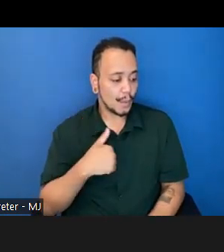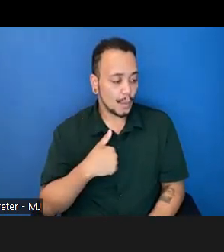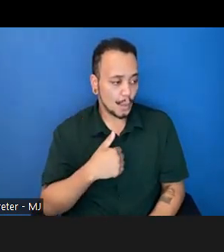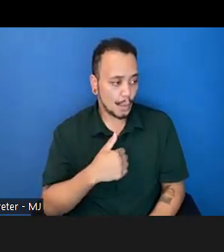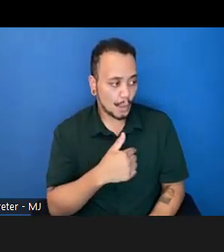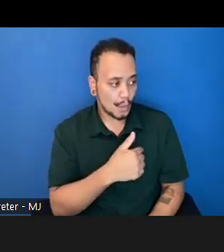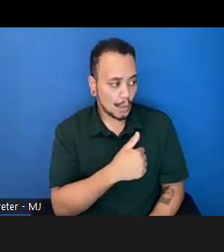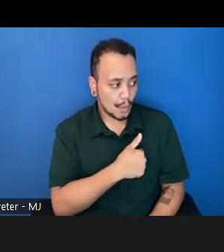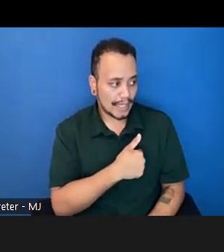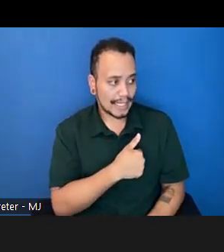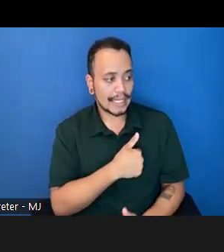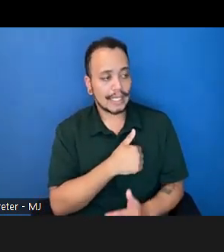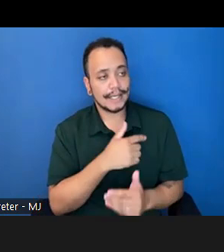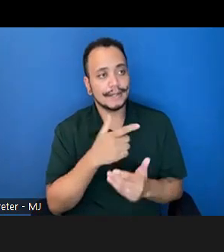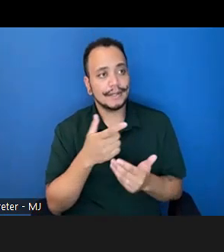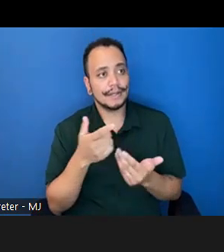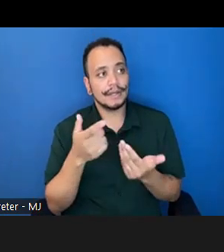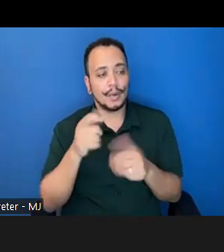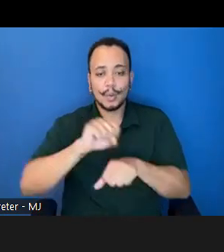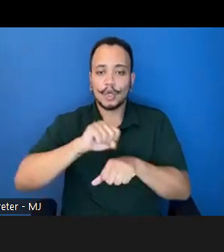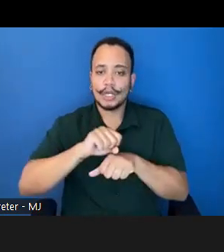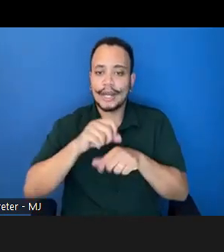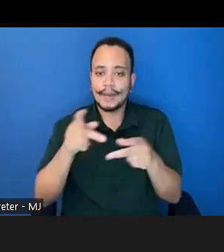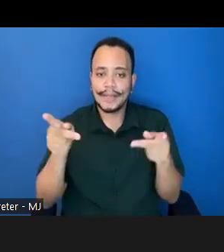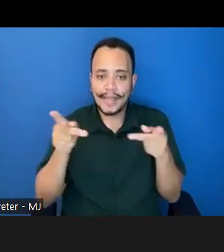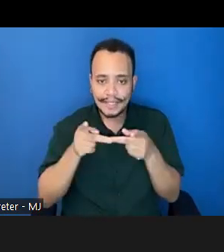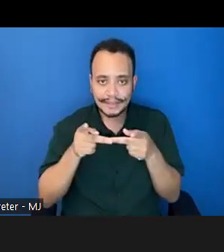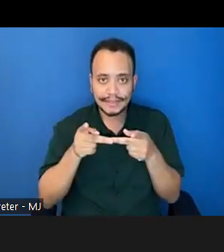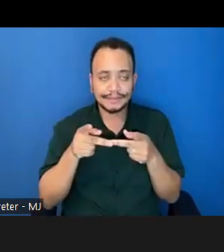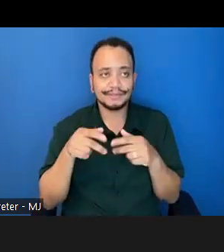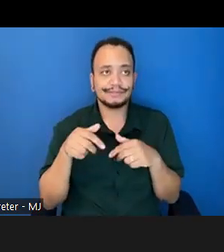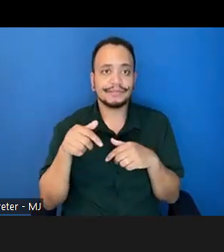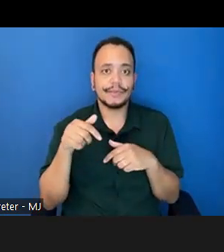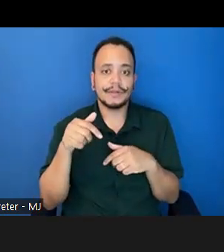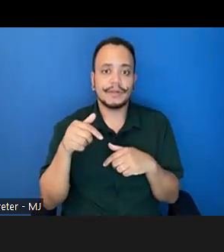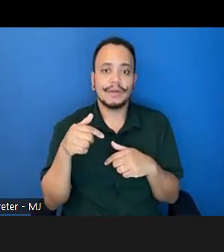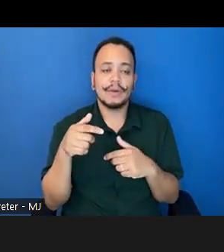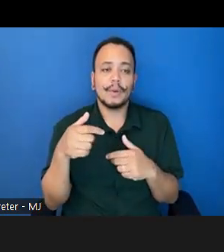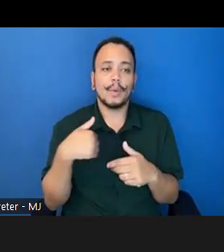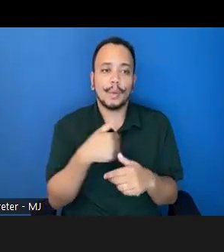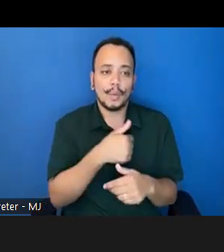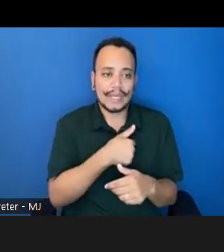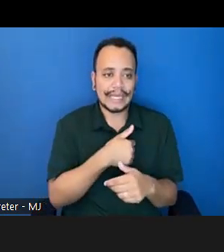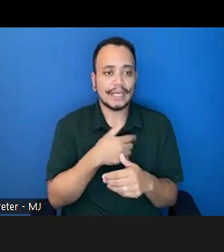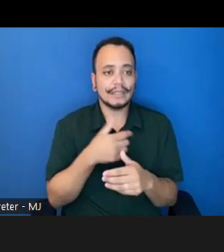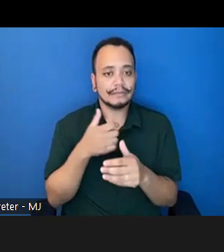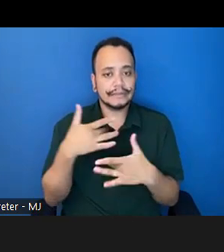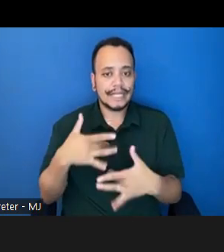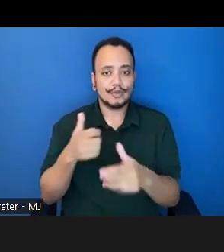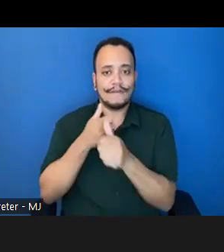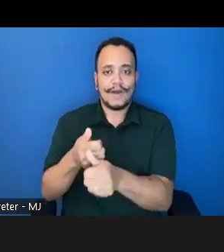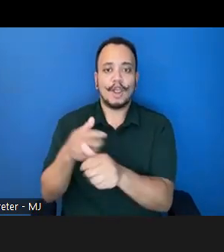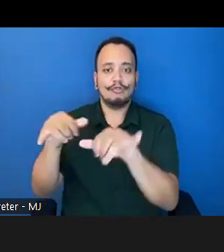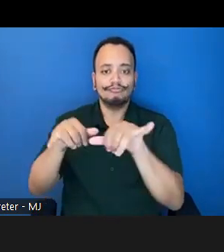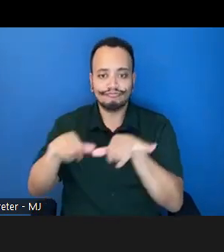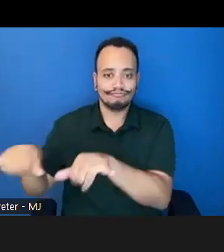generally move towards the people who are doing things we want to do. So the